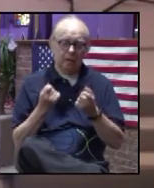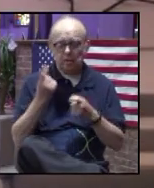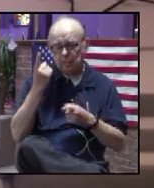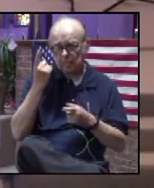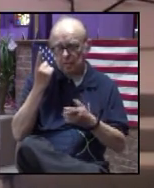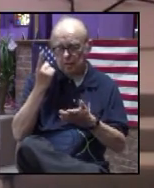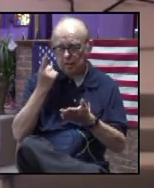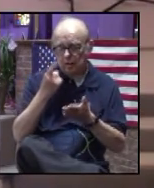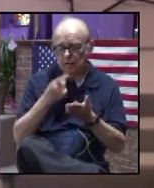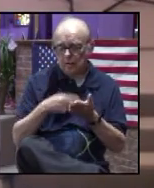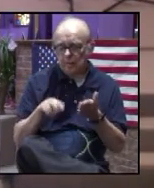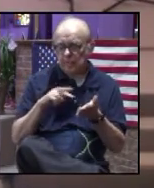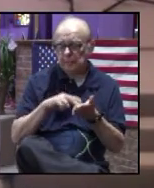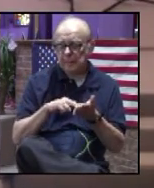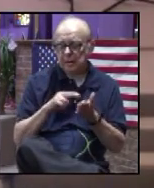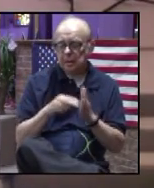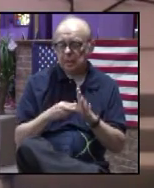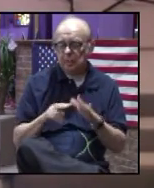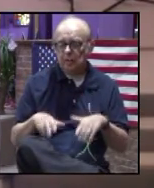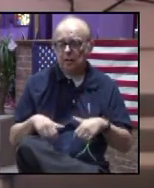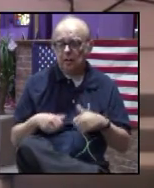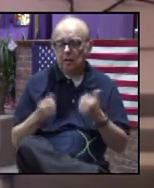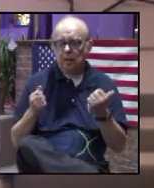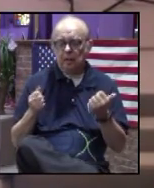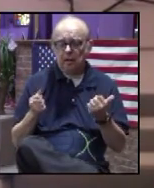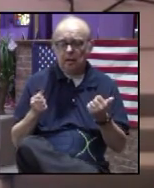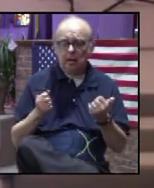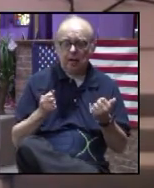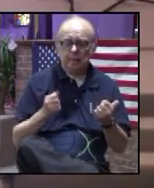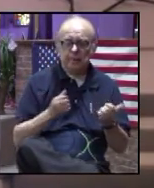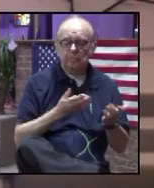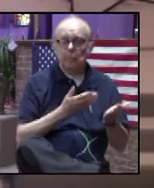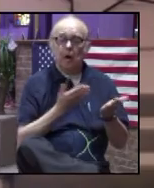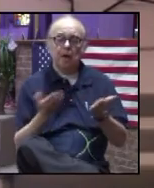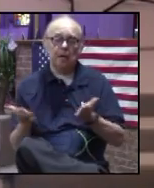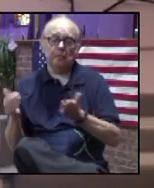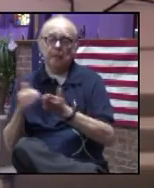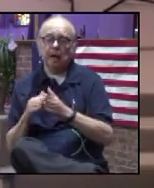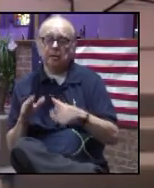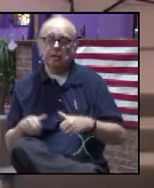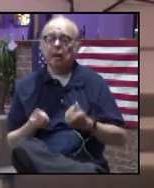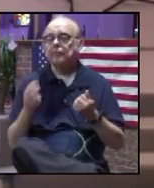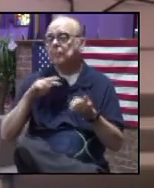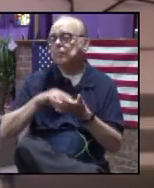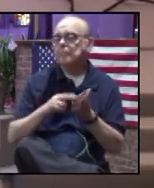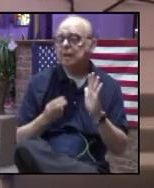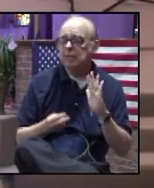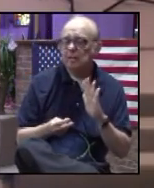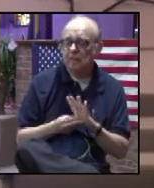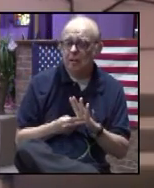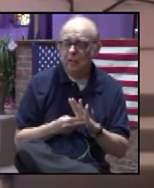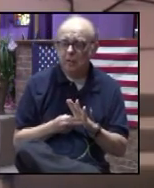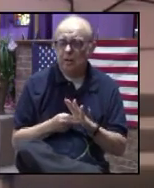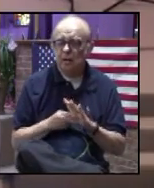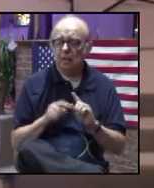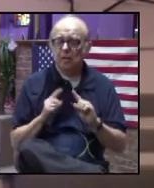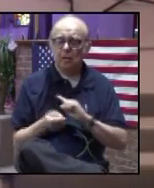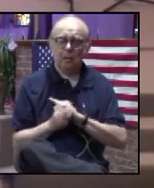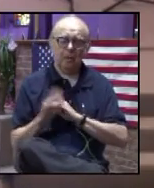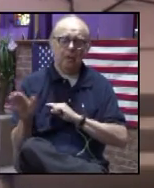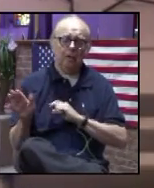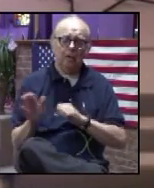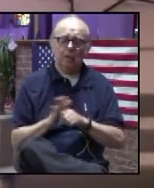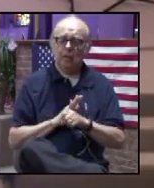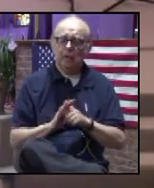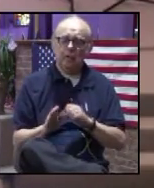understanding what life and people being brought back to life really meant. And it changed his whole